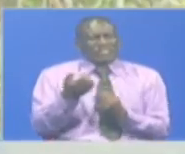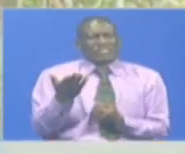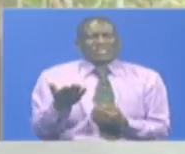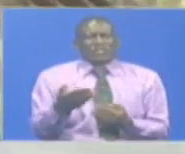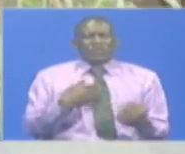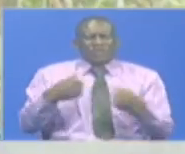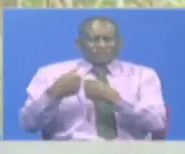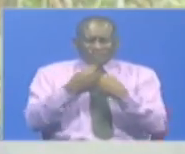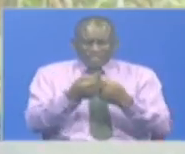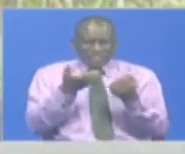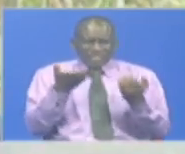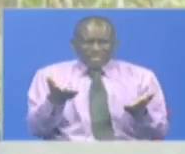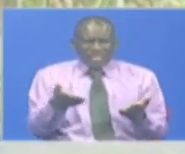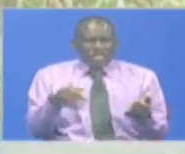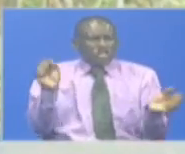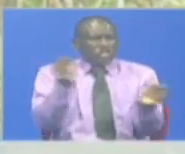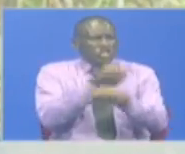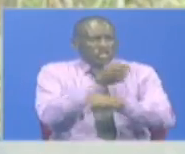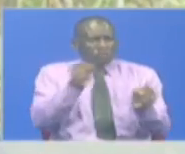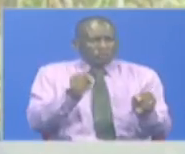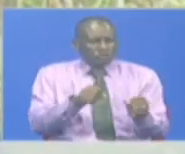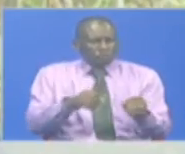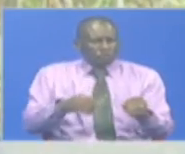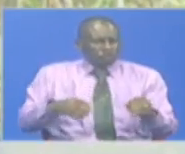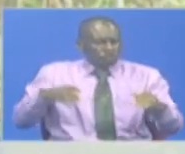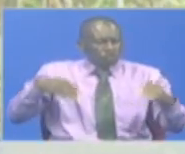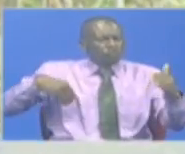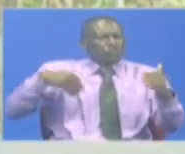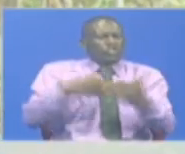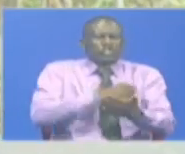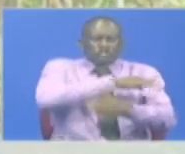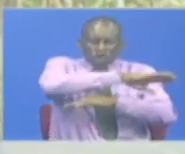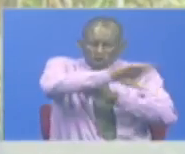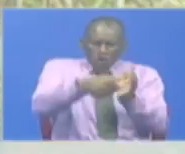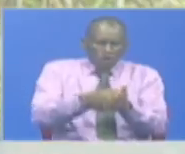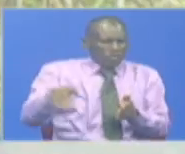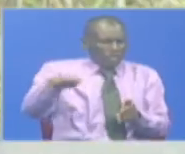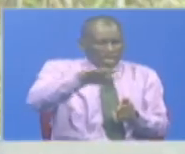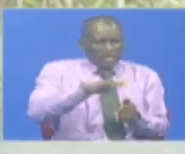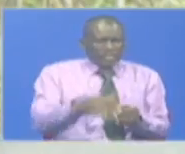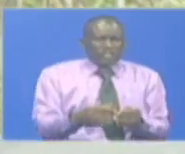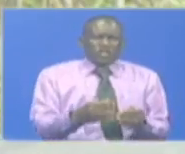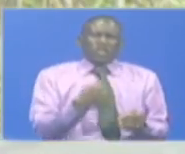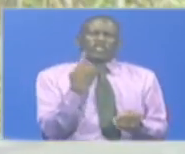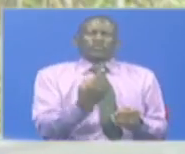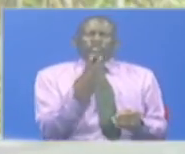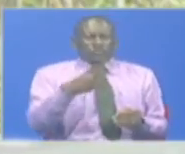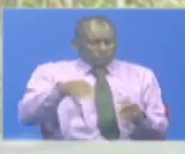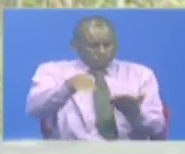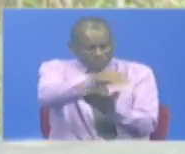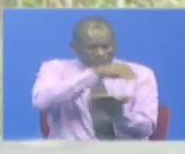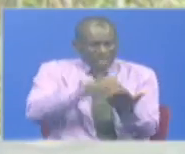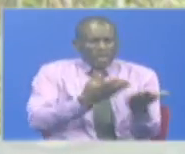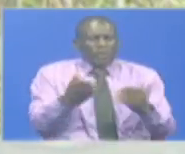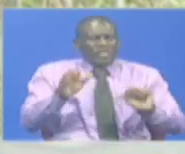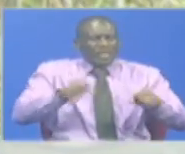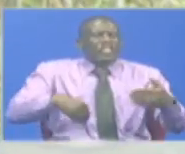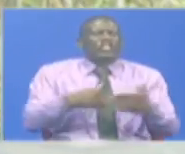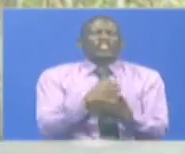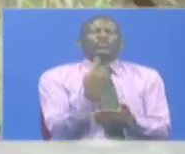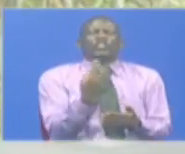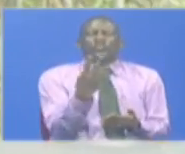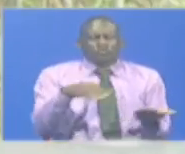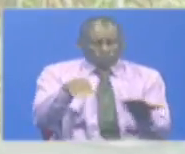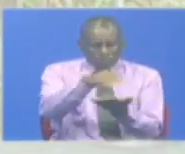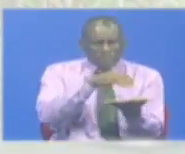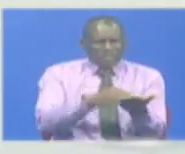know, they cannot reach all these places because it's just within these two centers where they can reach. But